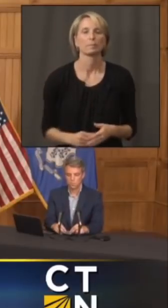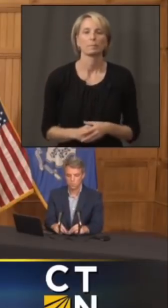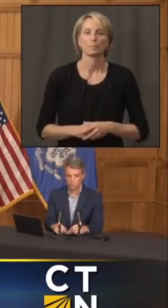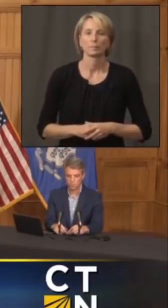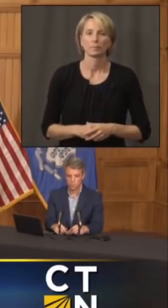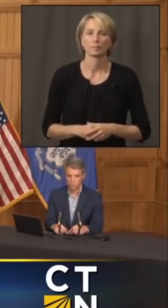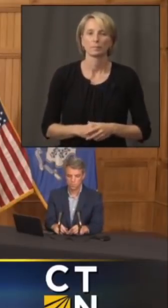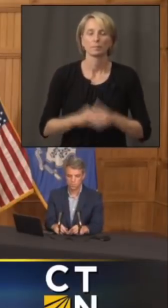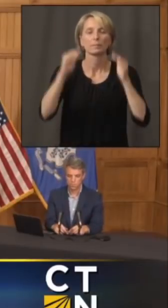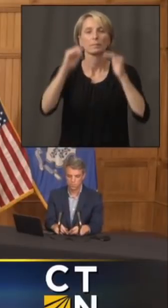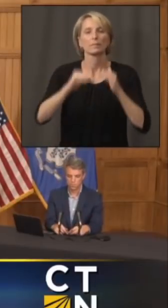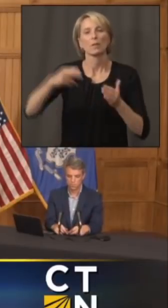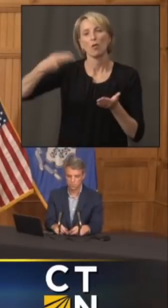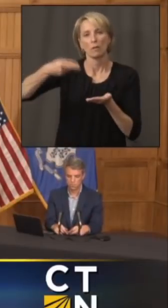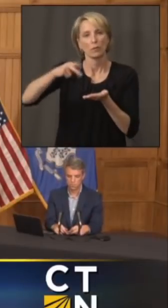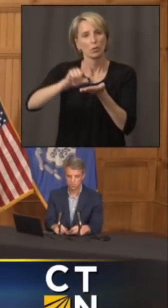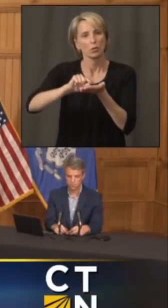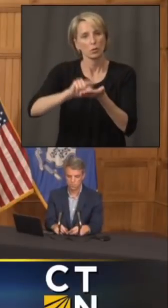The Hartford Current.